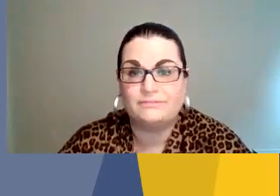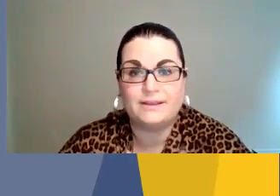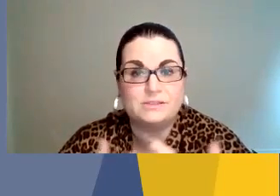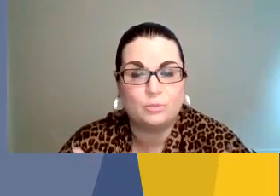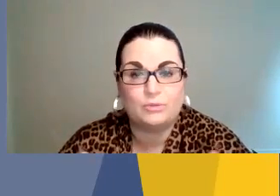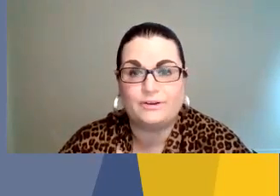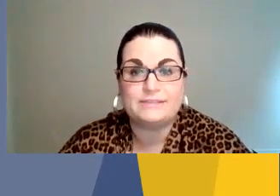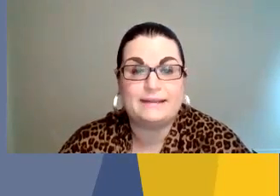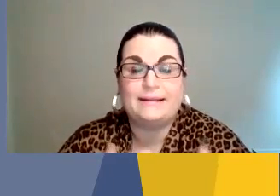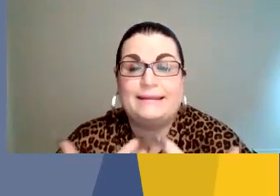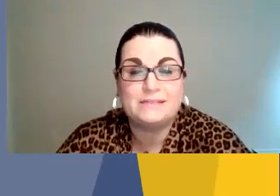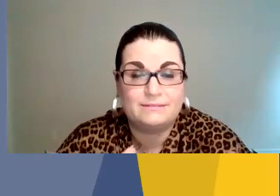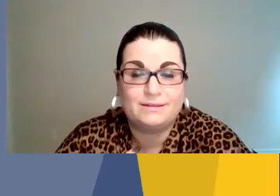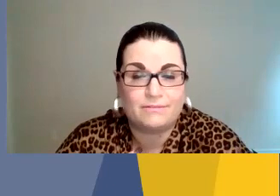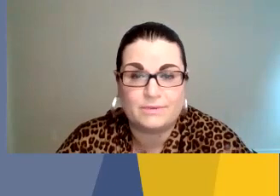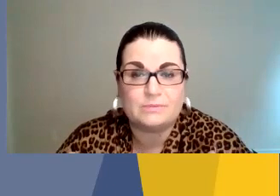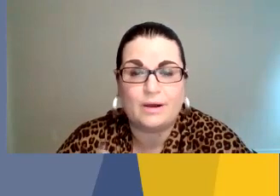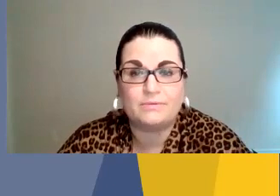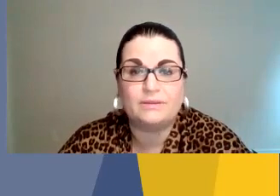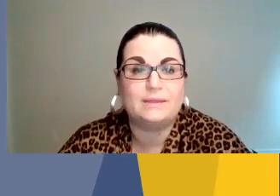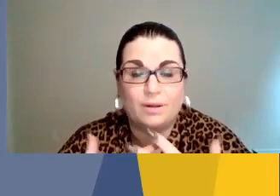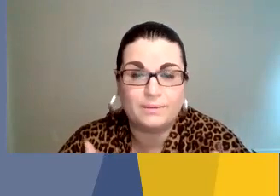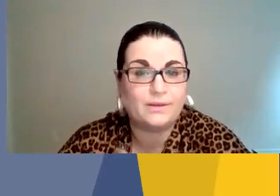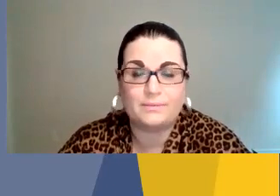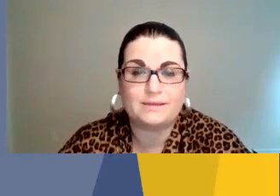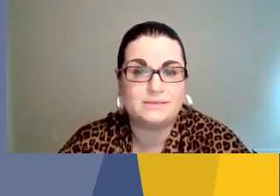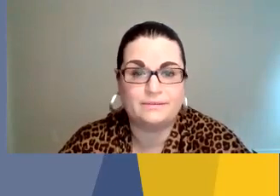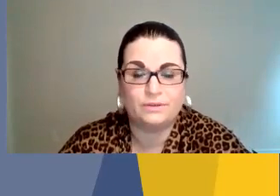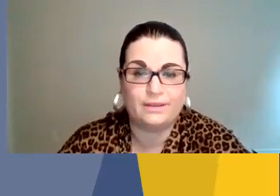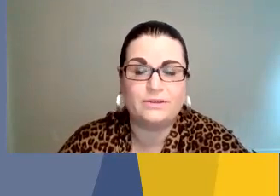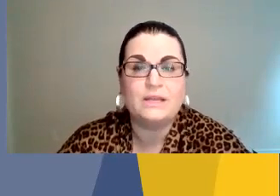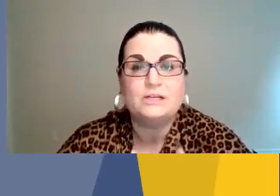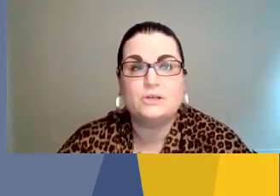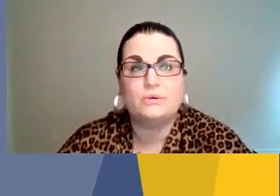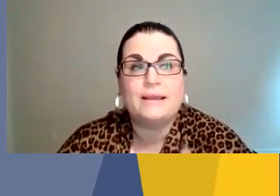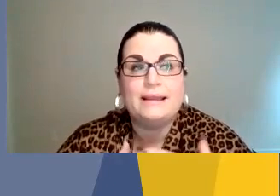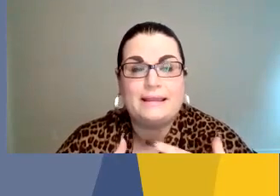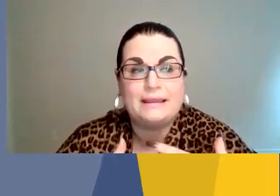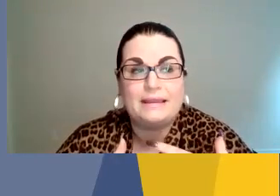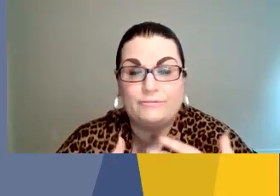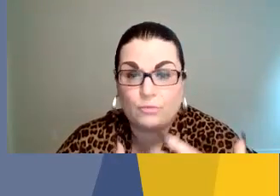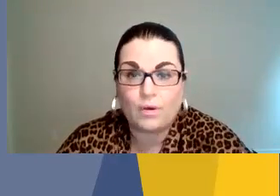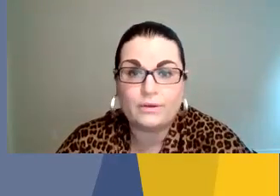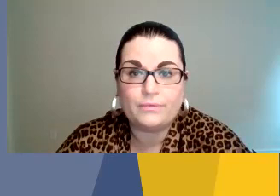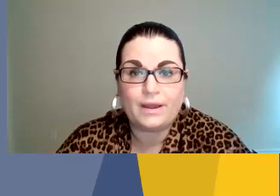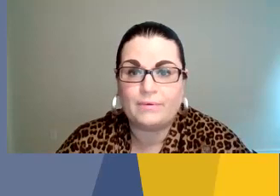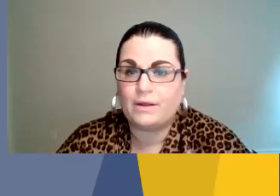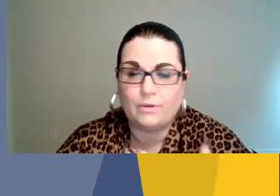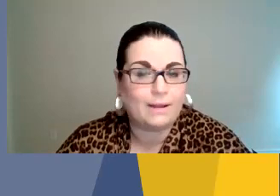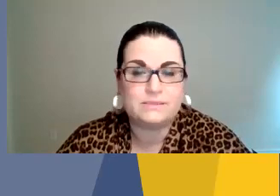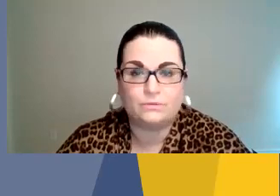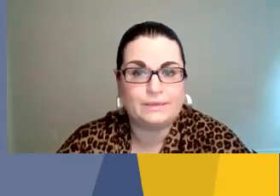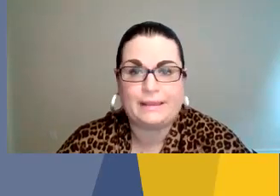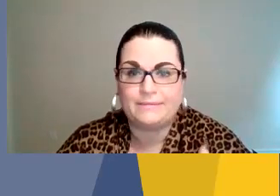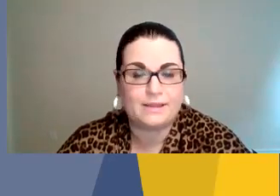National Defense, Global Affairs Canada, any government department, really probably not the best day of your life. So if you want to go that route,